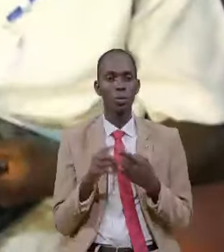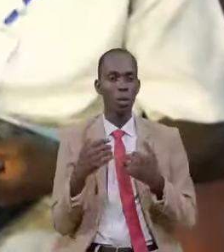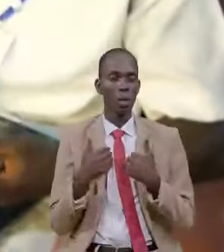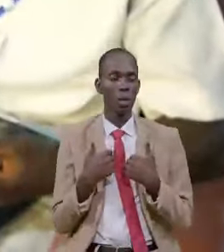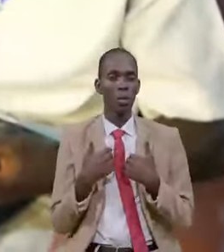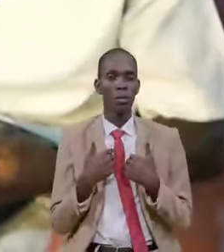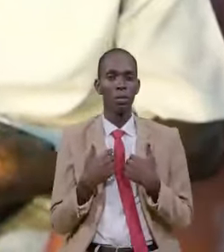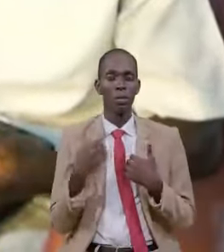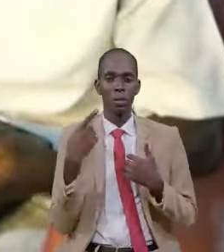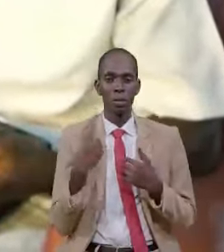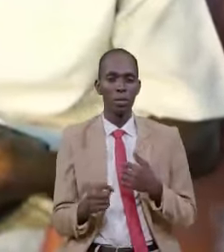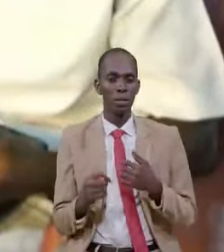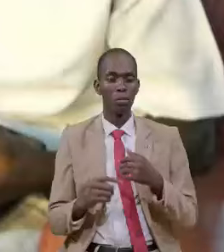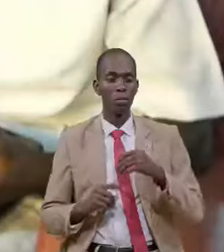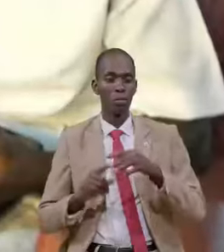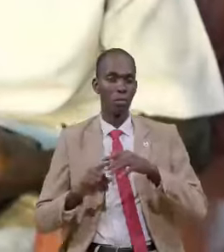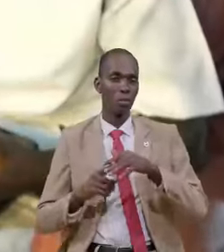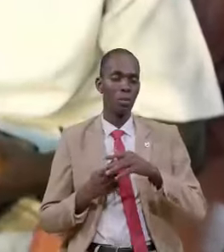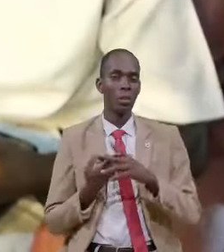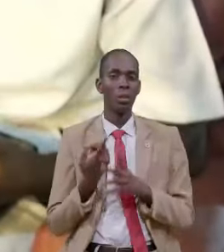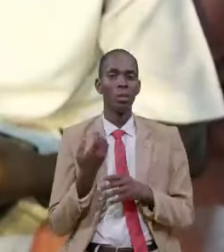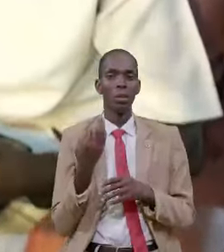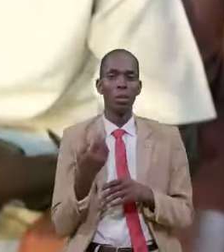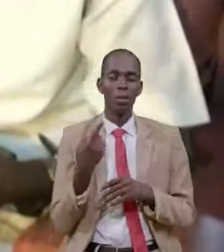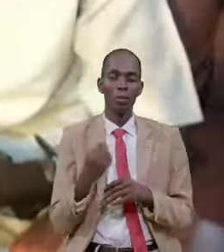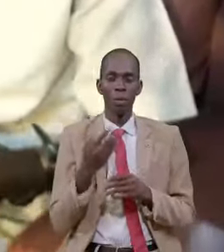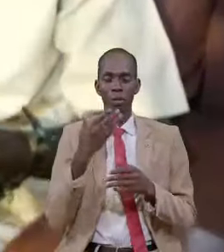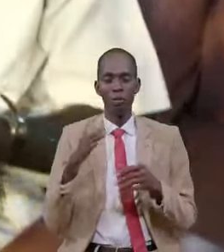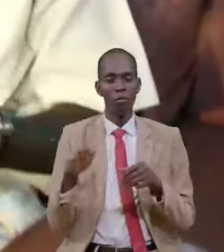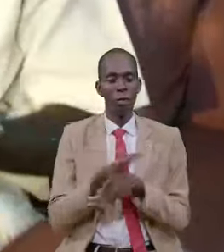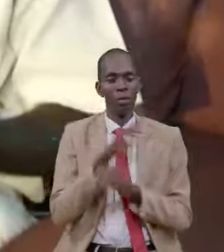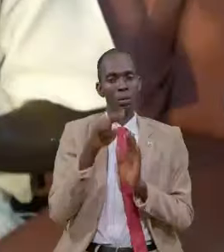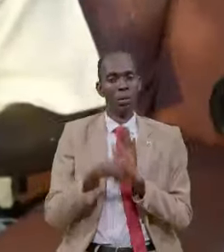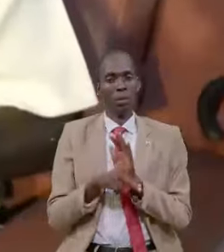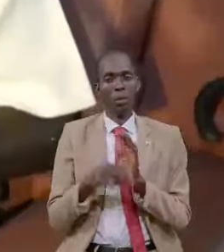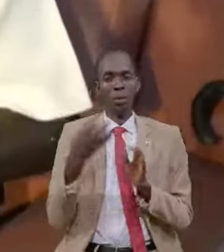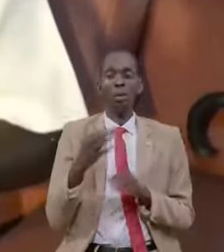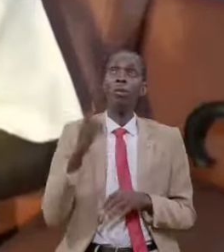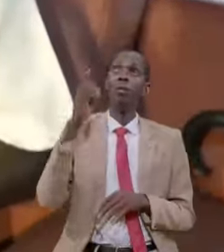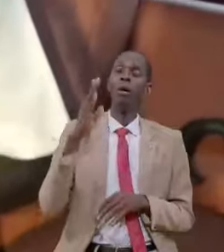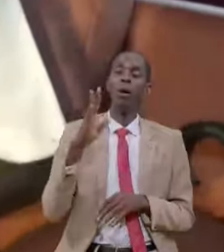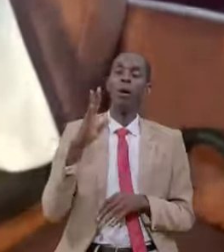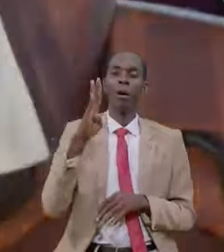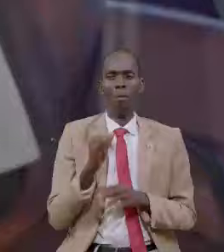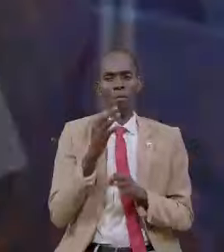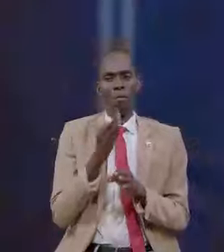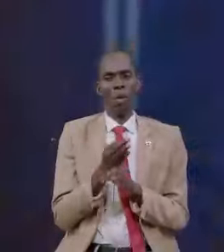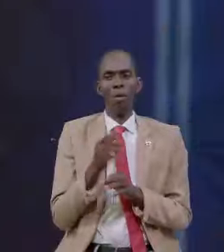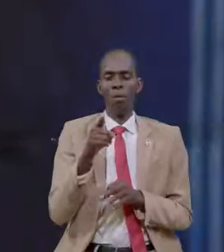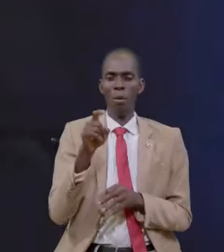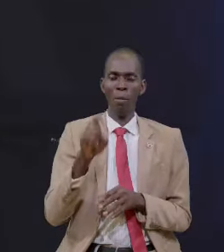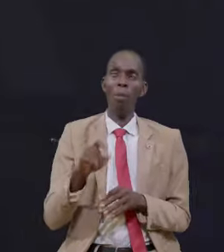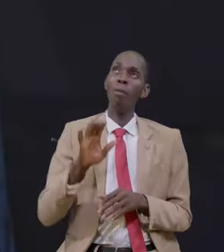of the fullness of God by faith. Just raise up your hand. You want to